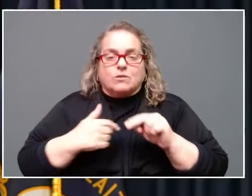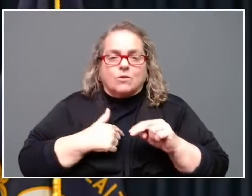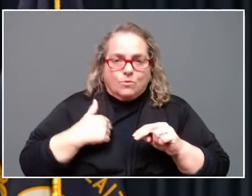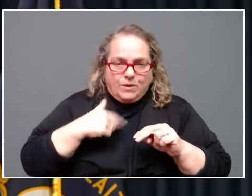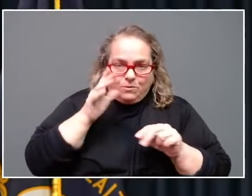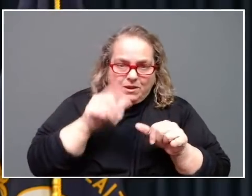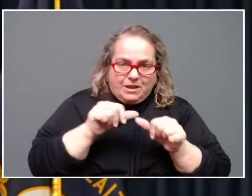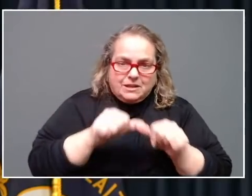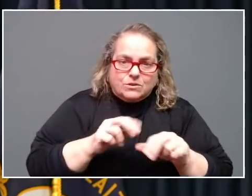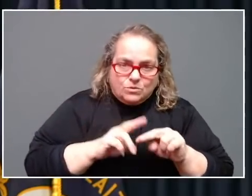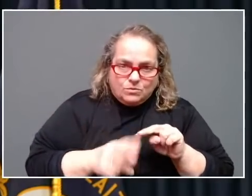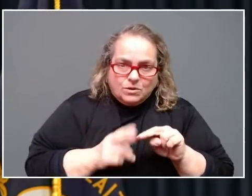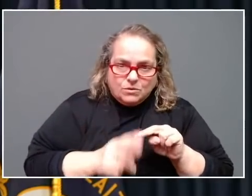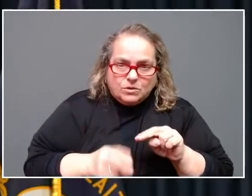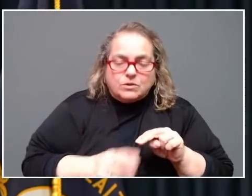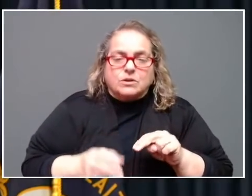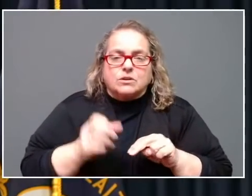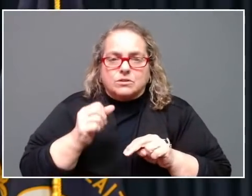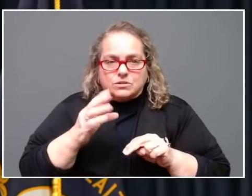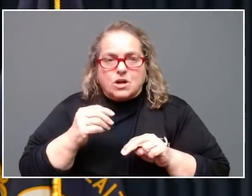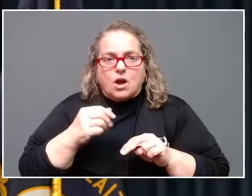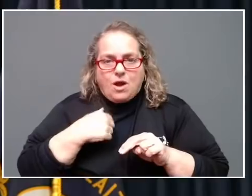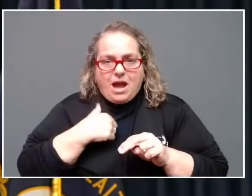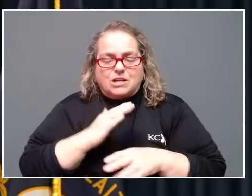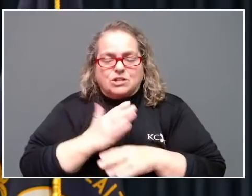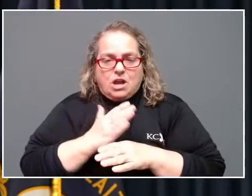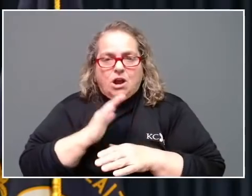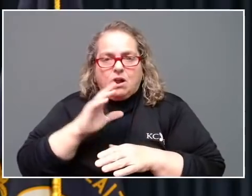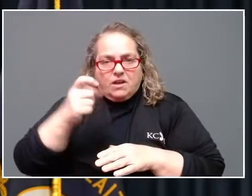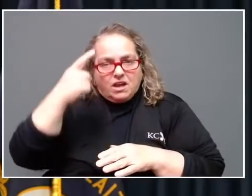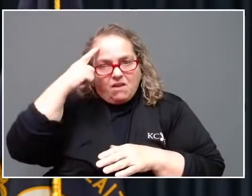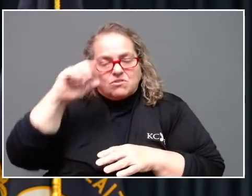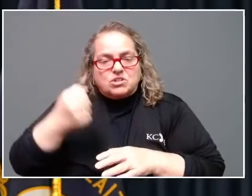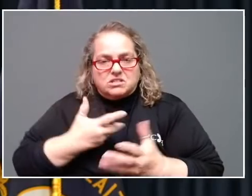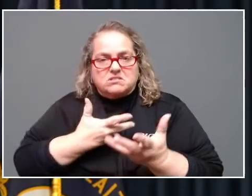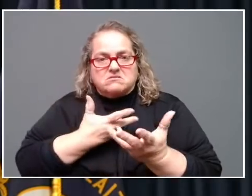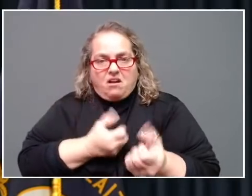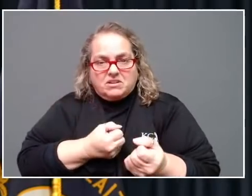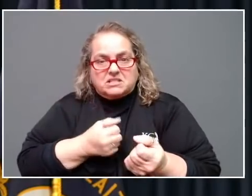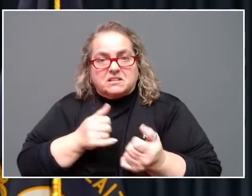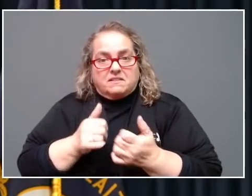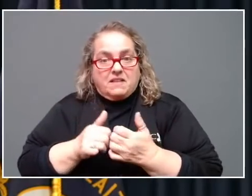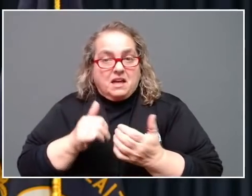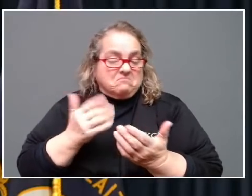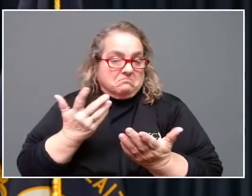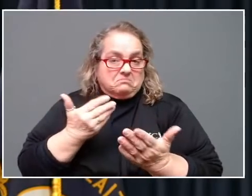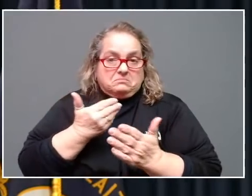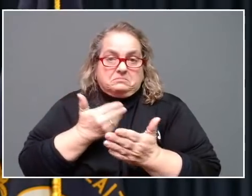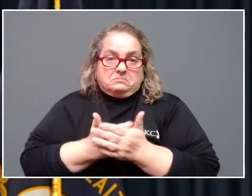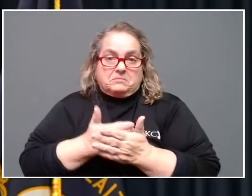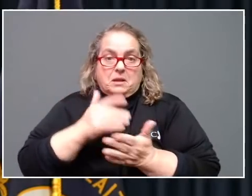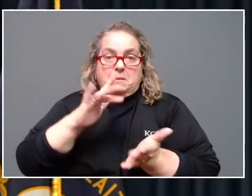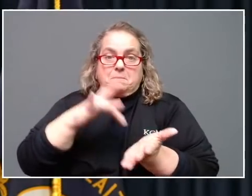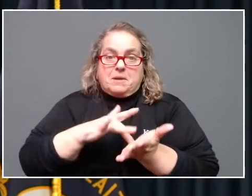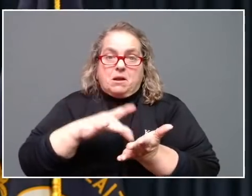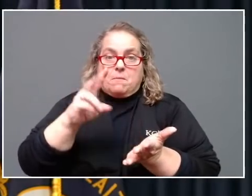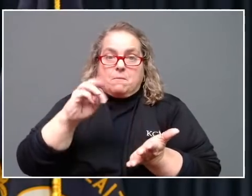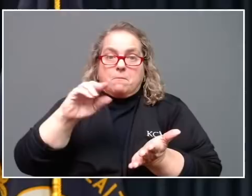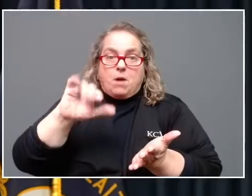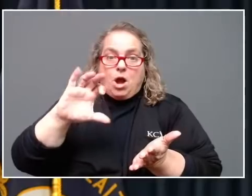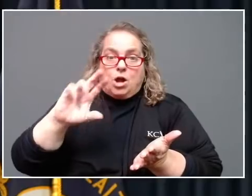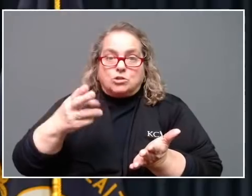continue to see these falls. And I share the governor's confidence that by the time we get to mid-March, we should be in a much better place. And I look